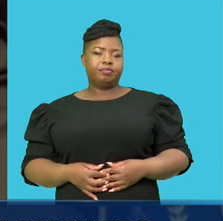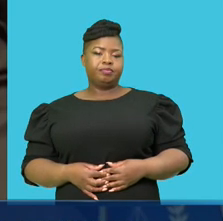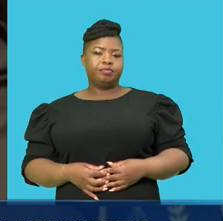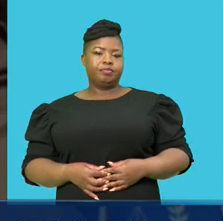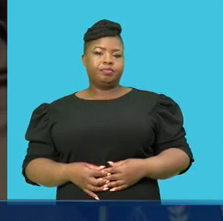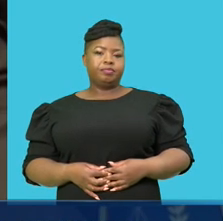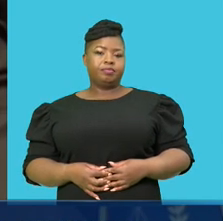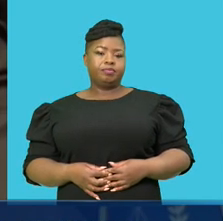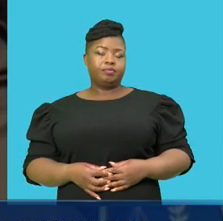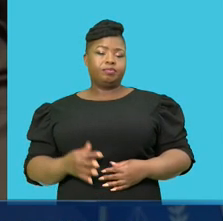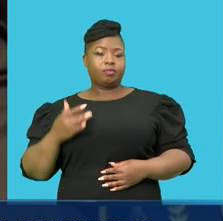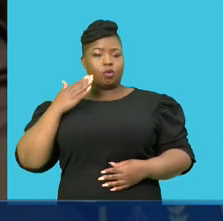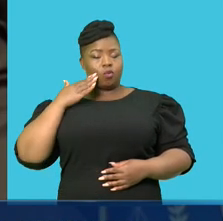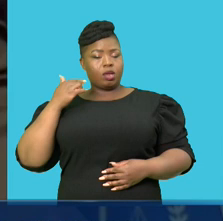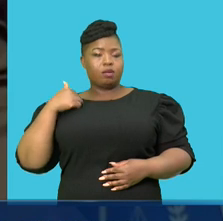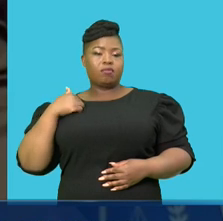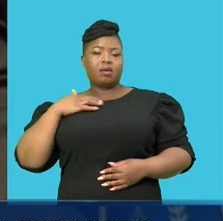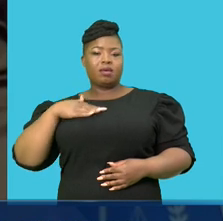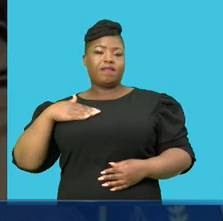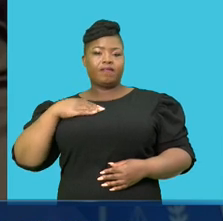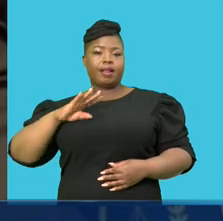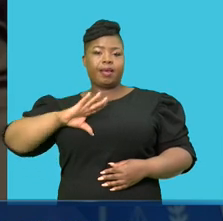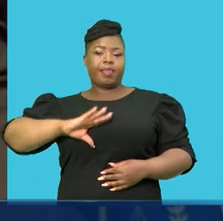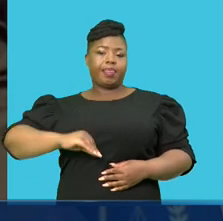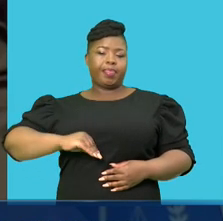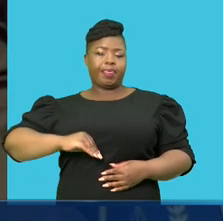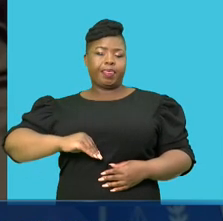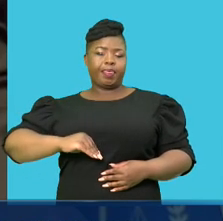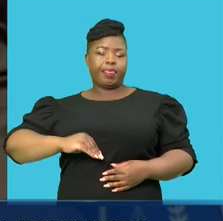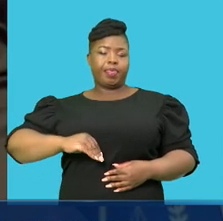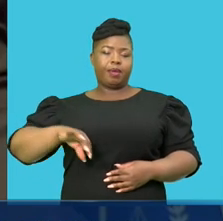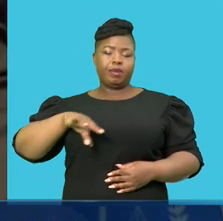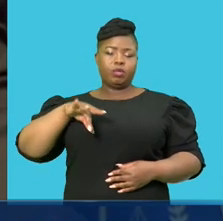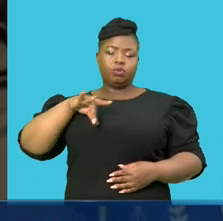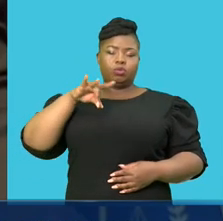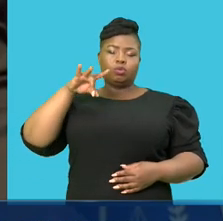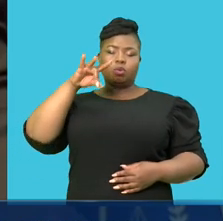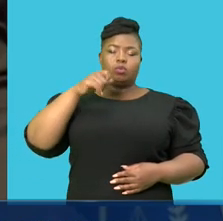When I was down, and my soul so weary,